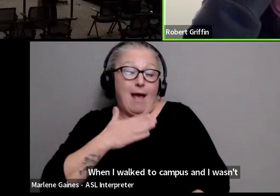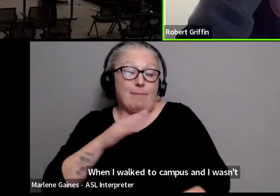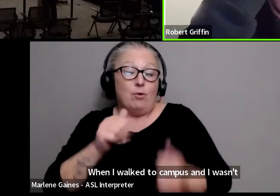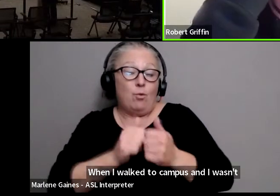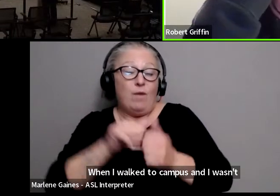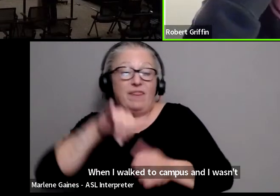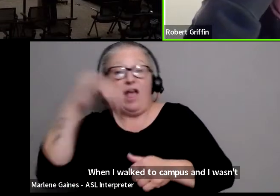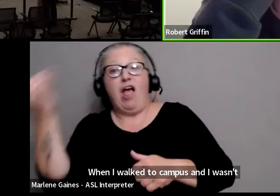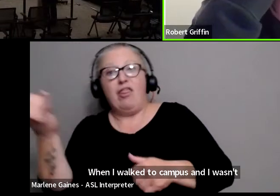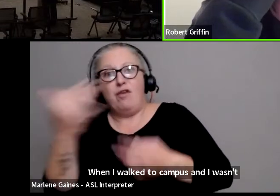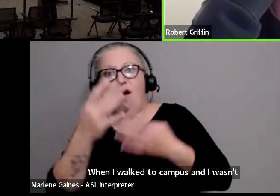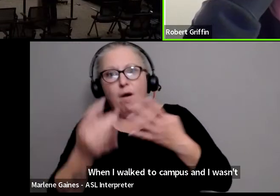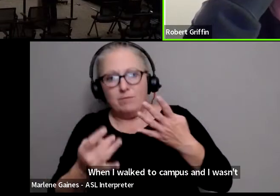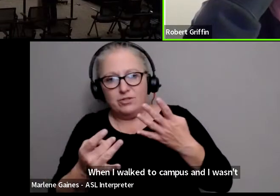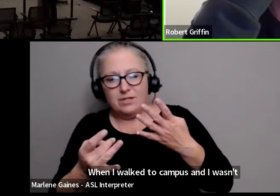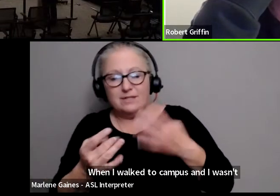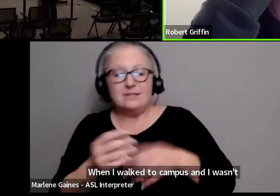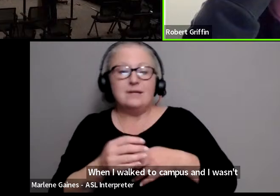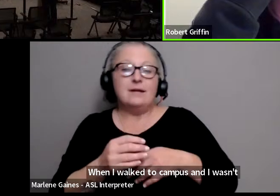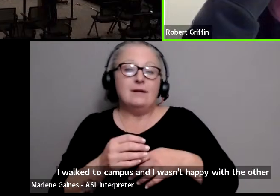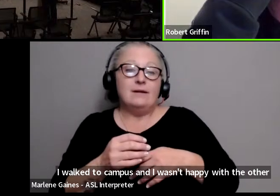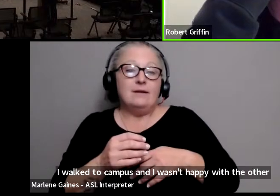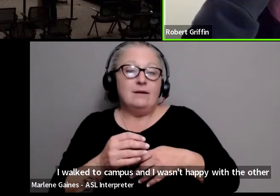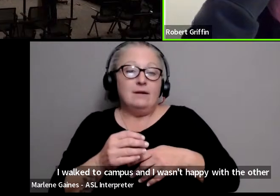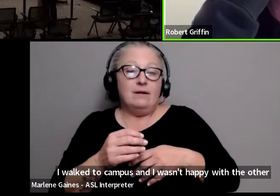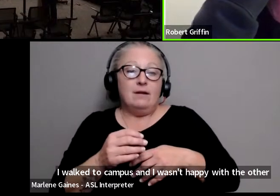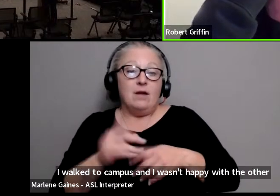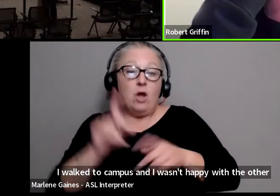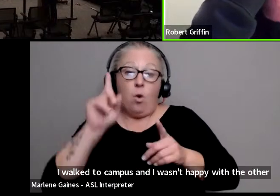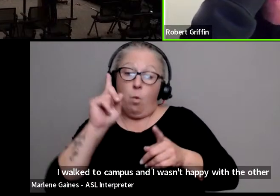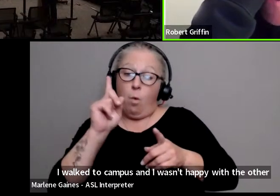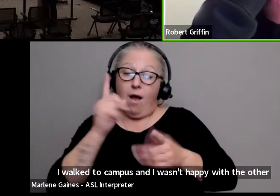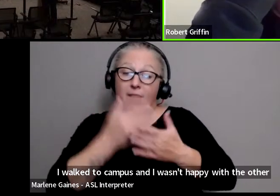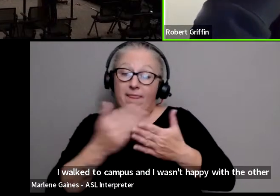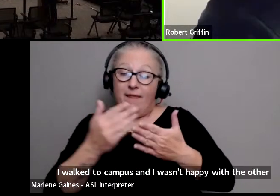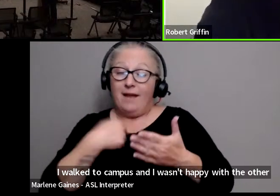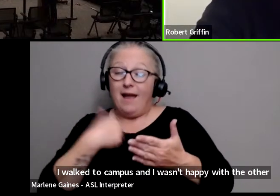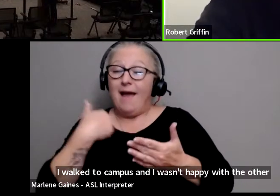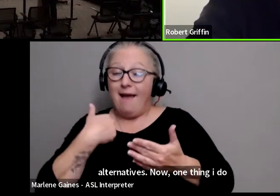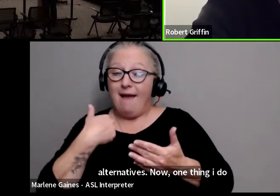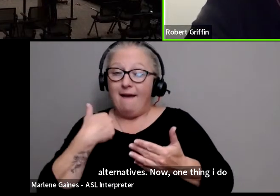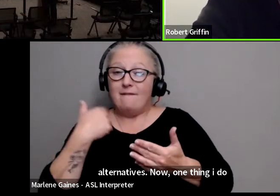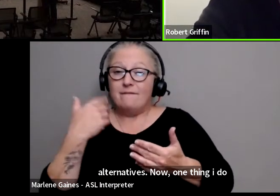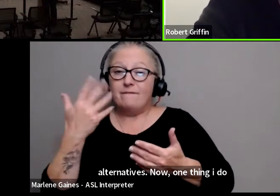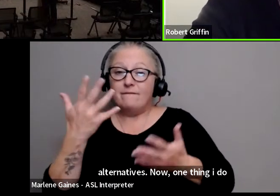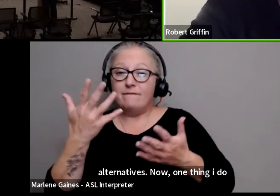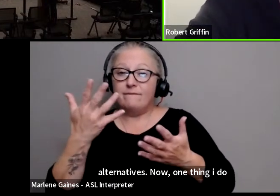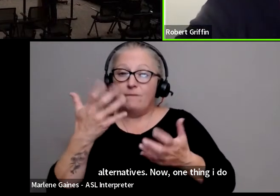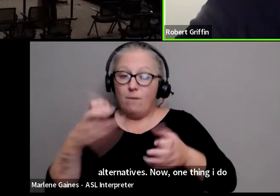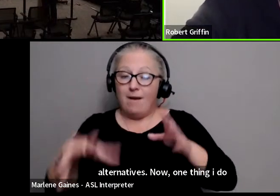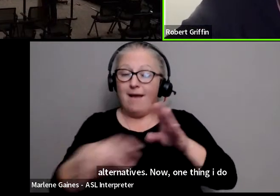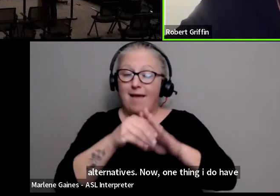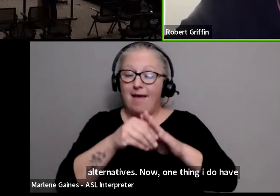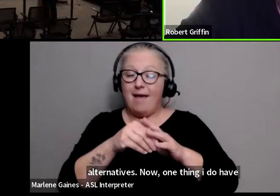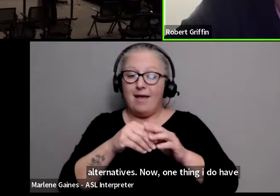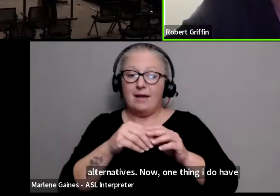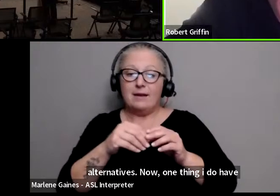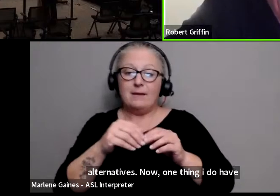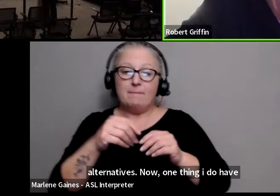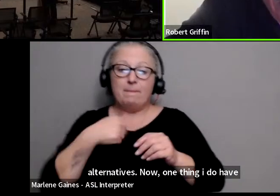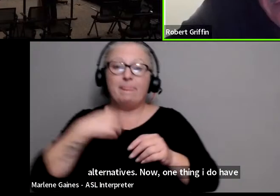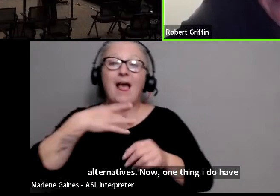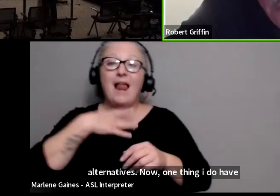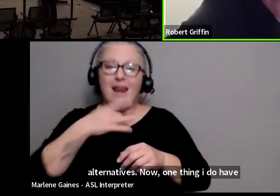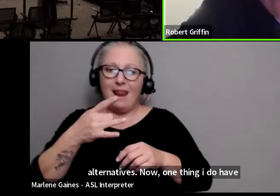other alternatives. Now, one thing I do have that I want to add on this one, I